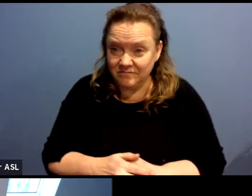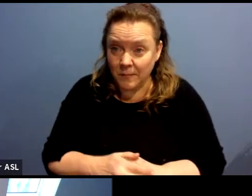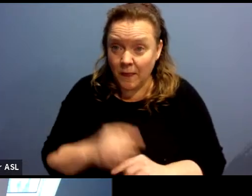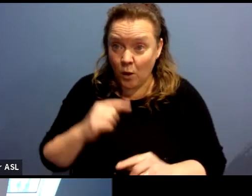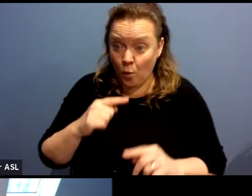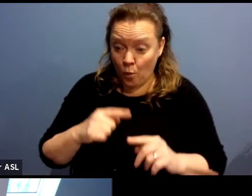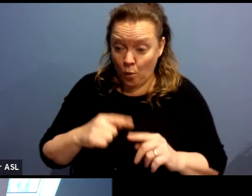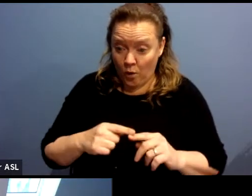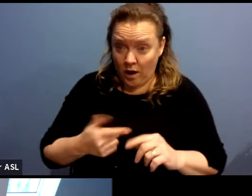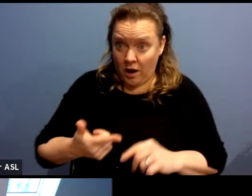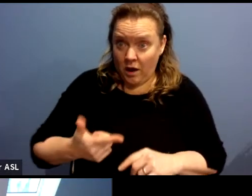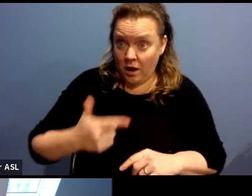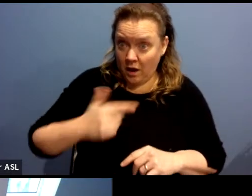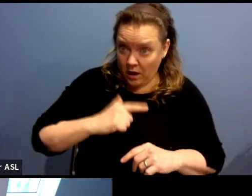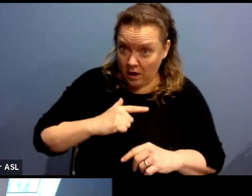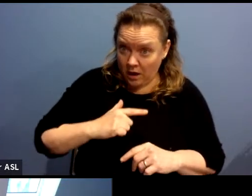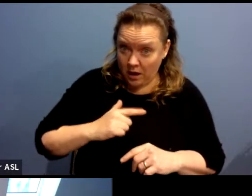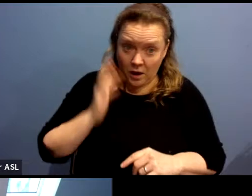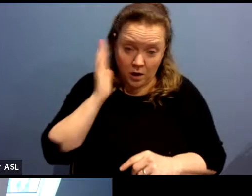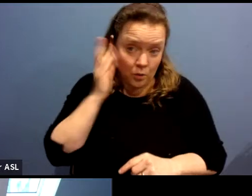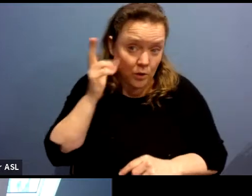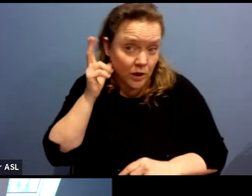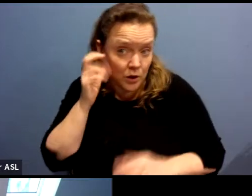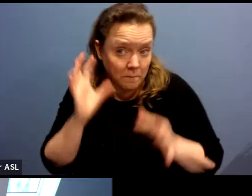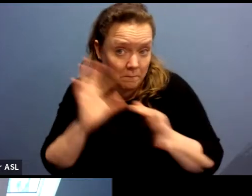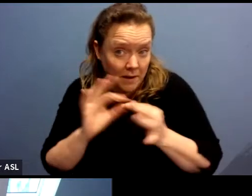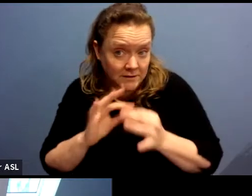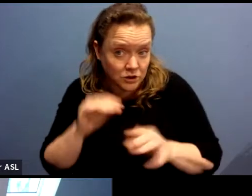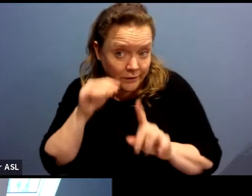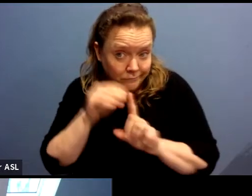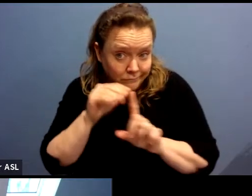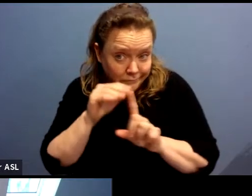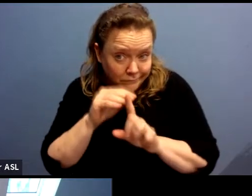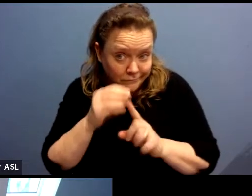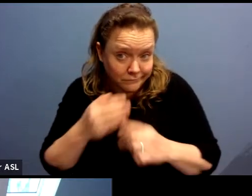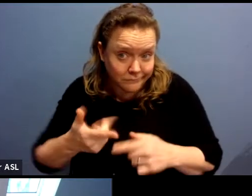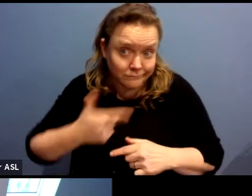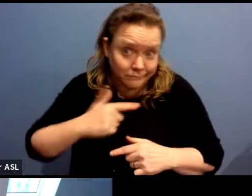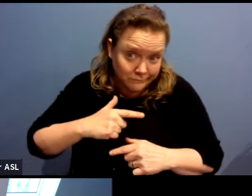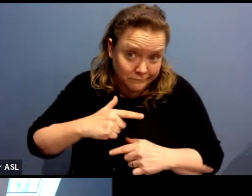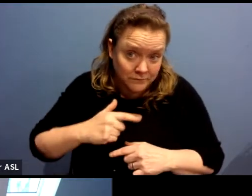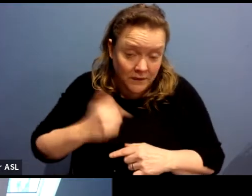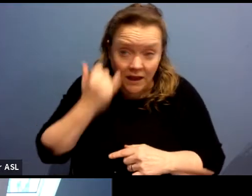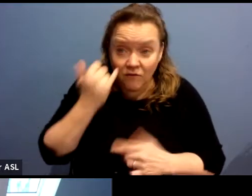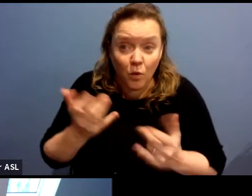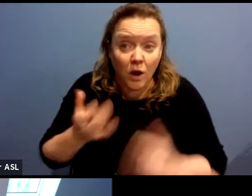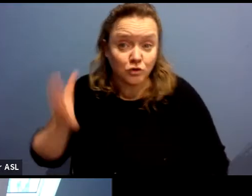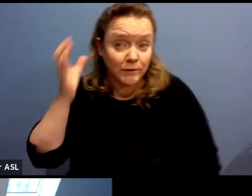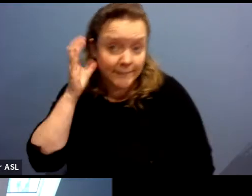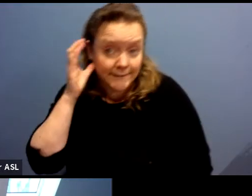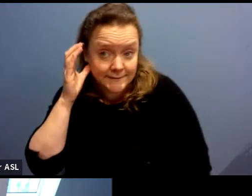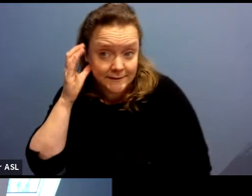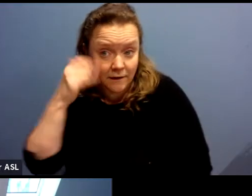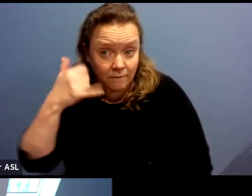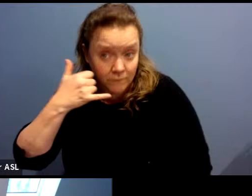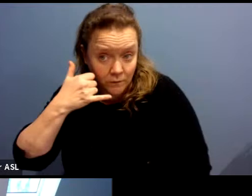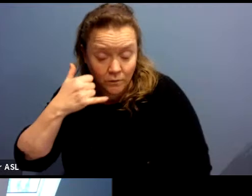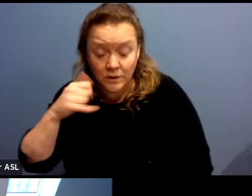your turn to speak. Again, if you would like to just simply listen, *1. And if you would like to